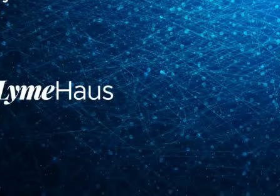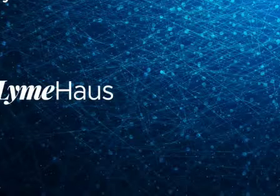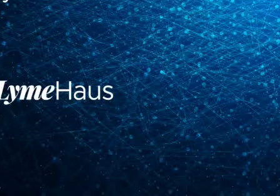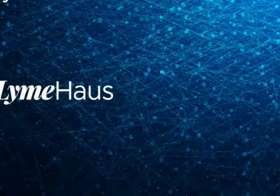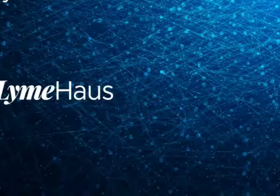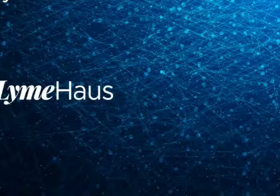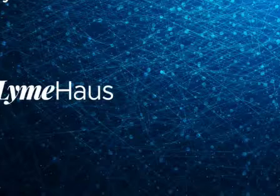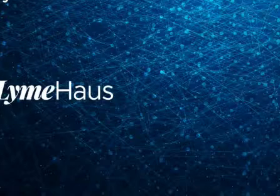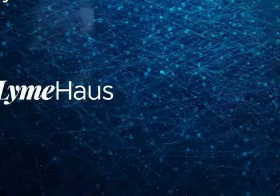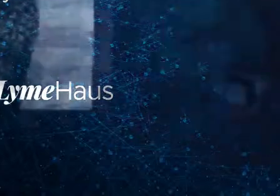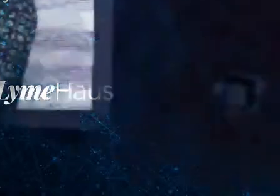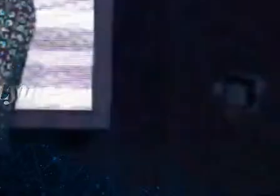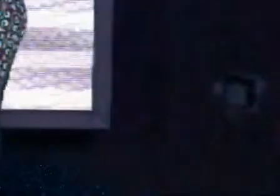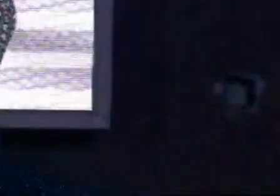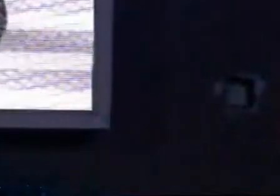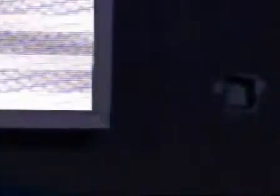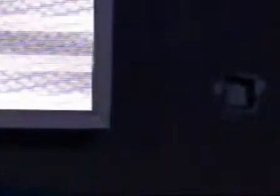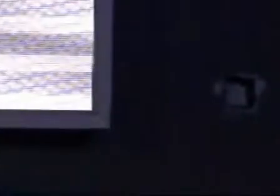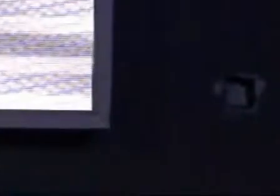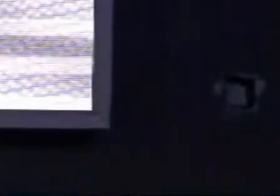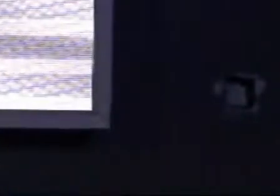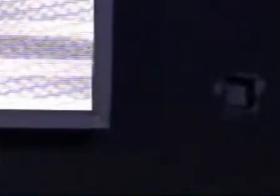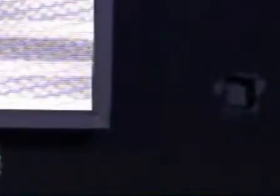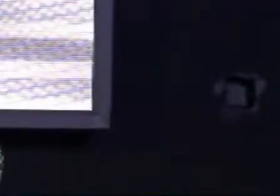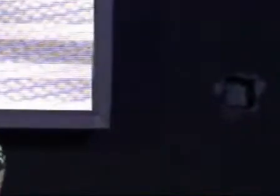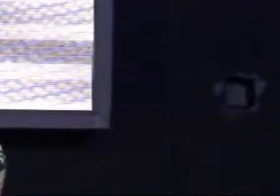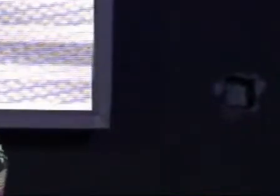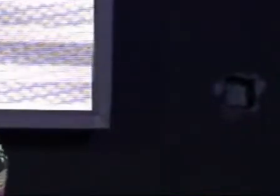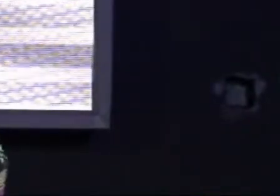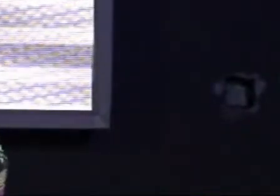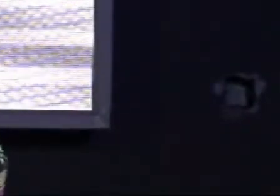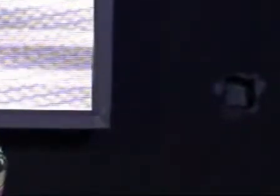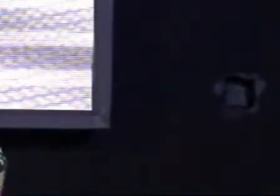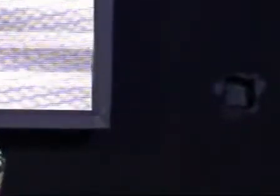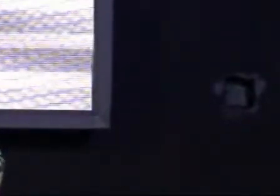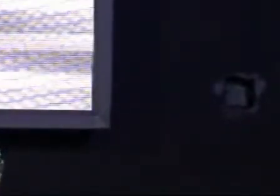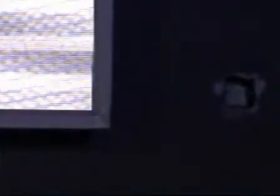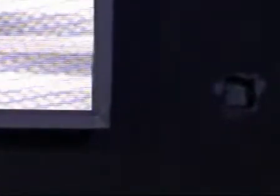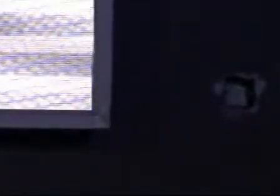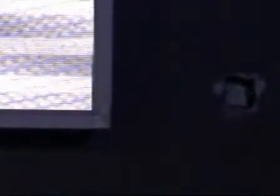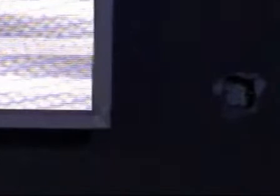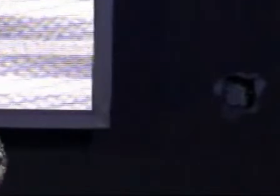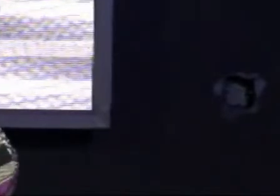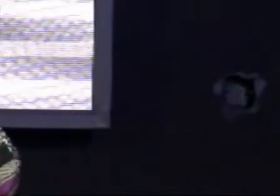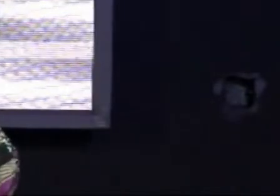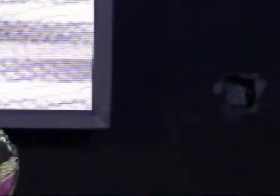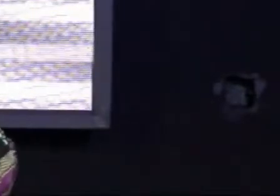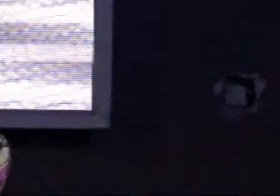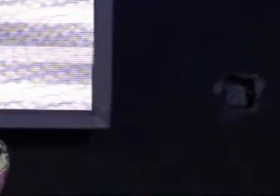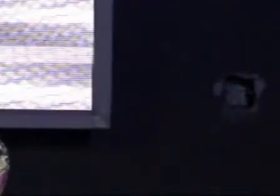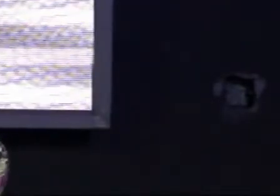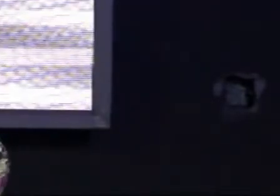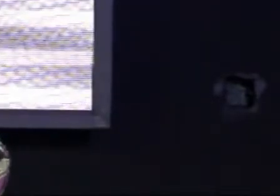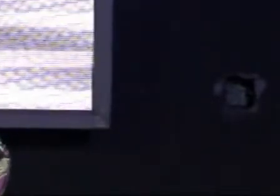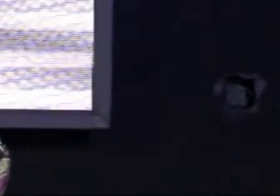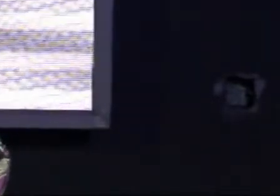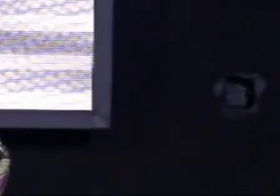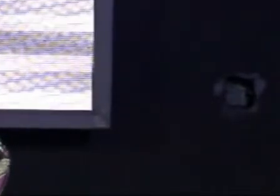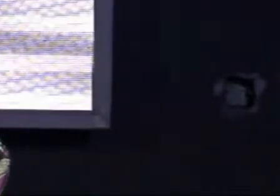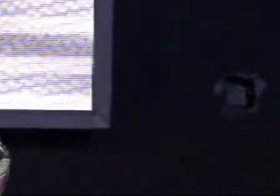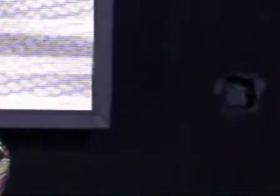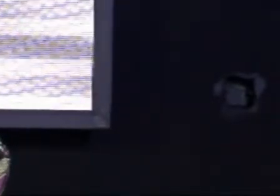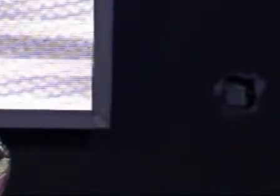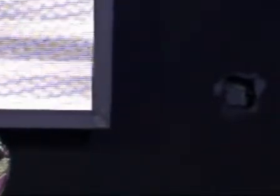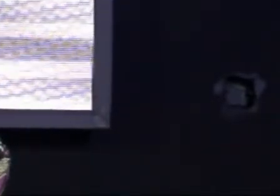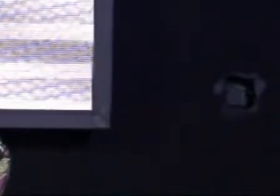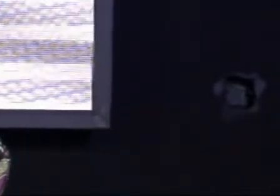Young people to take advantage of the opportunities that are out there. And then look at the outdated curricula. I graduated